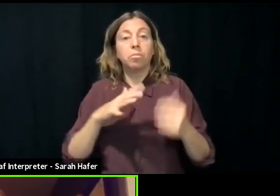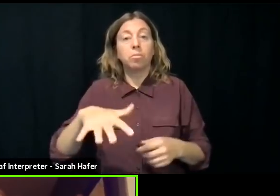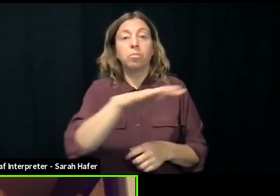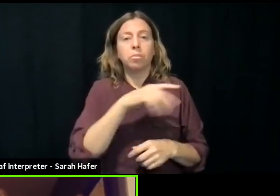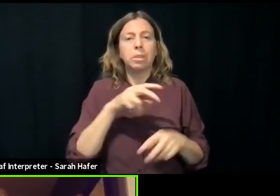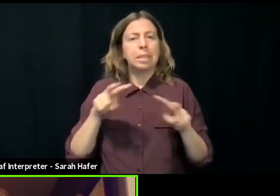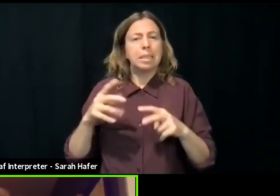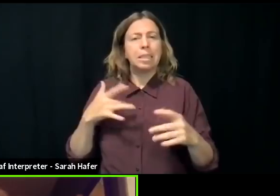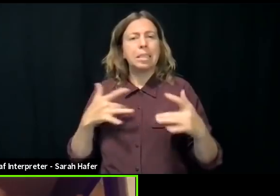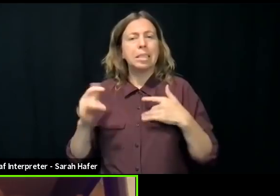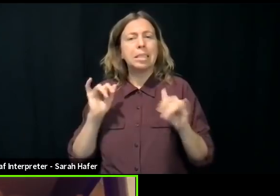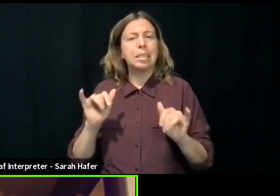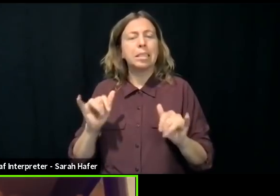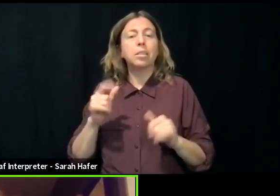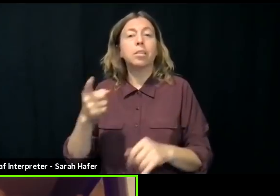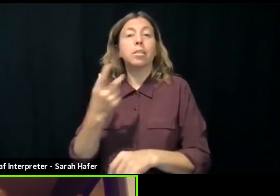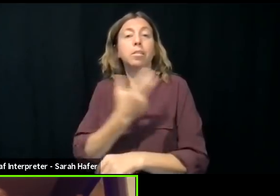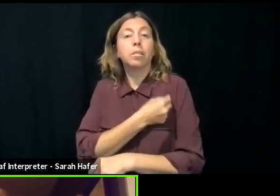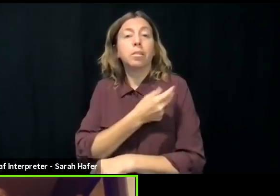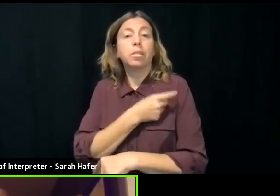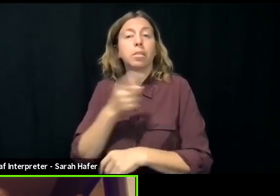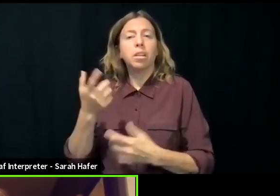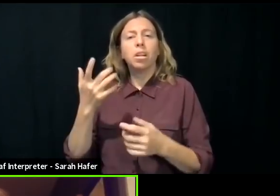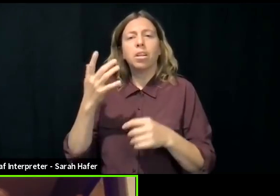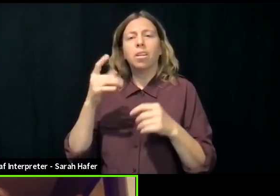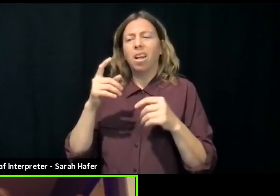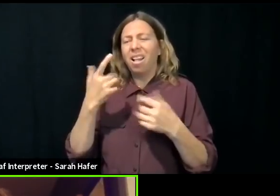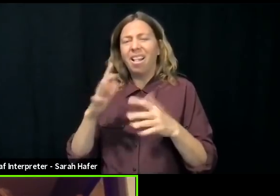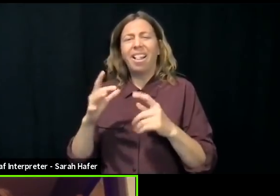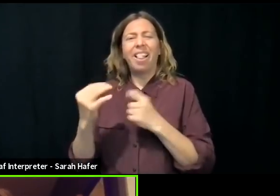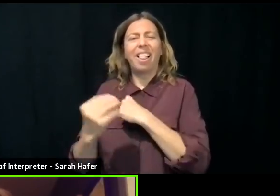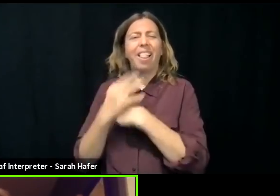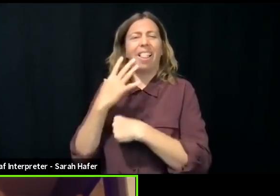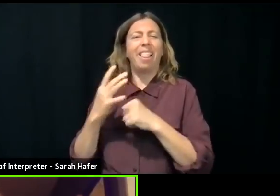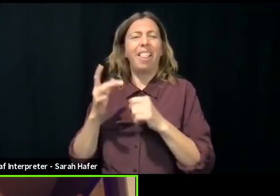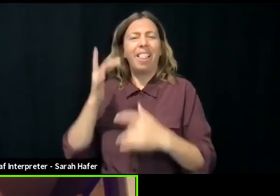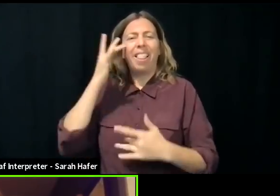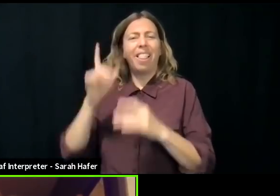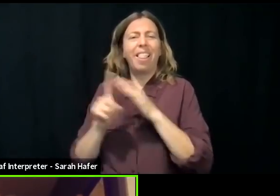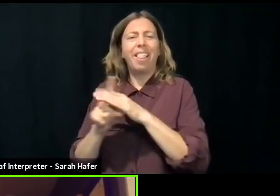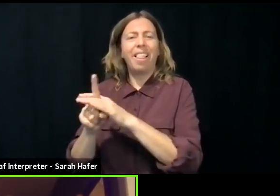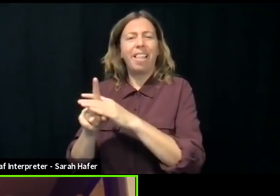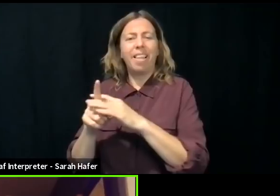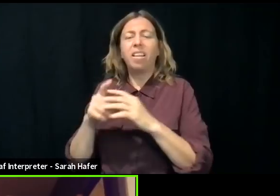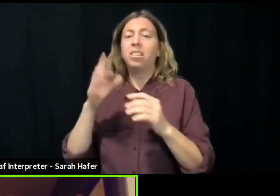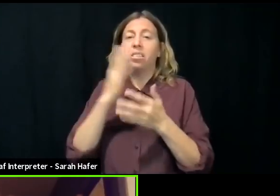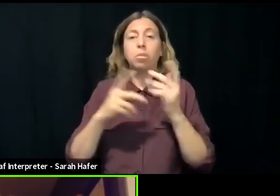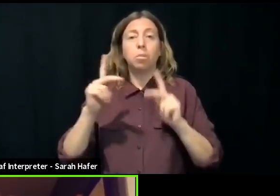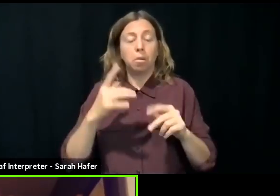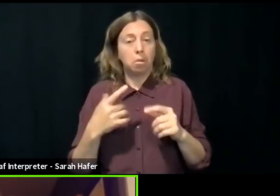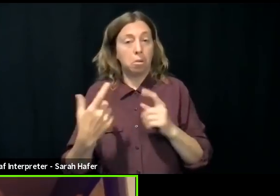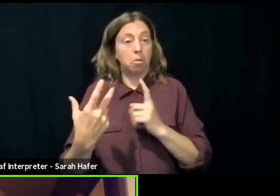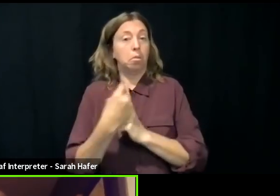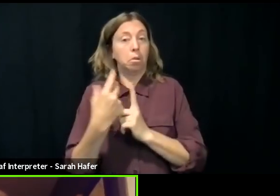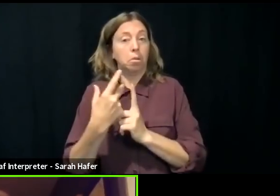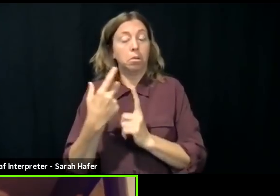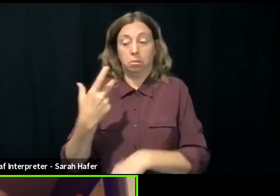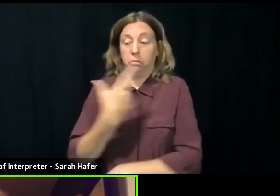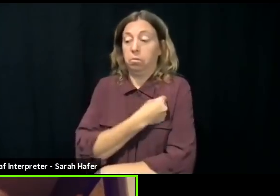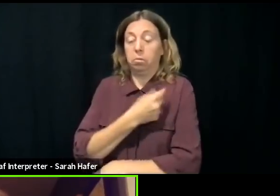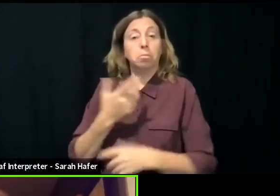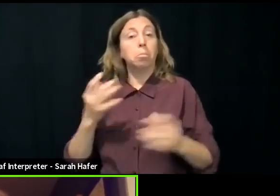vaccine. Many people will experience no side effects at all. Some will have pain or minor swelling at the injection site,